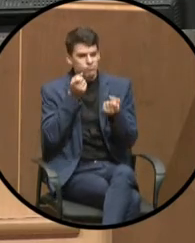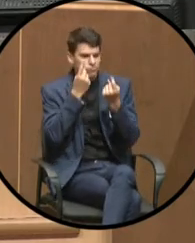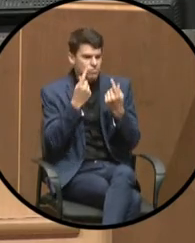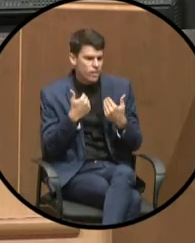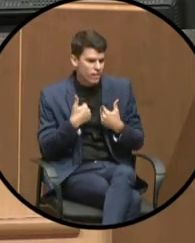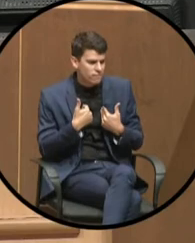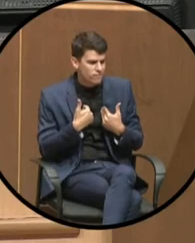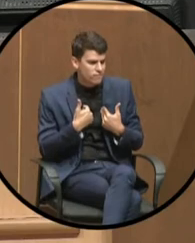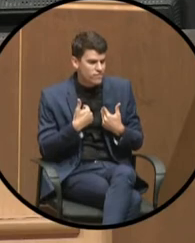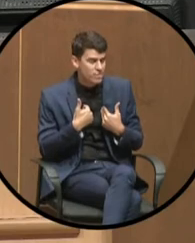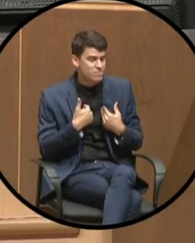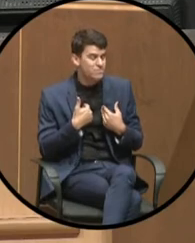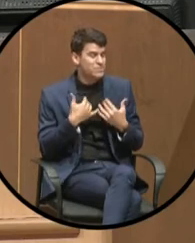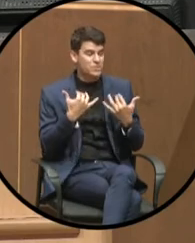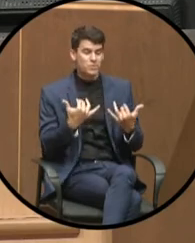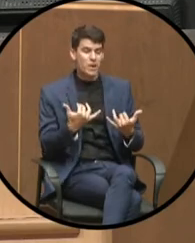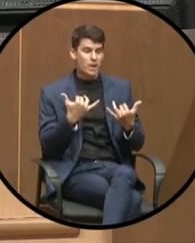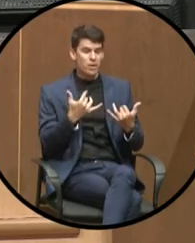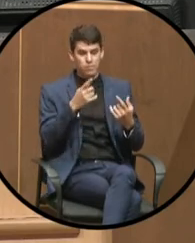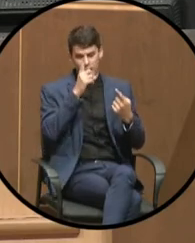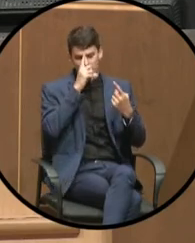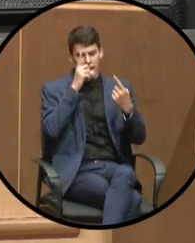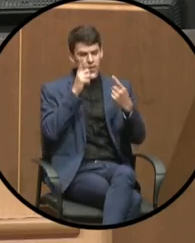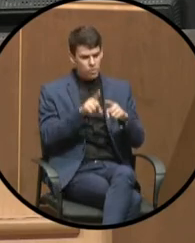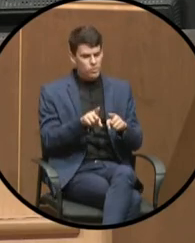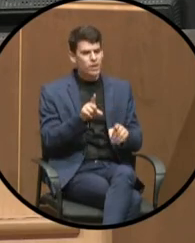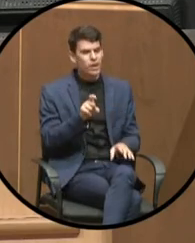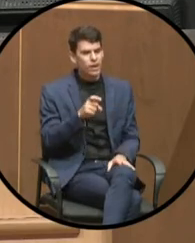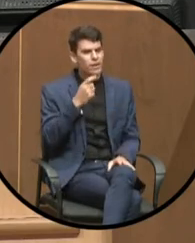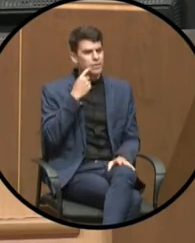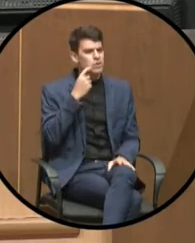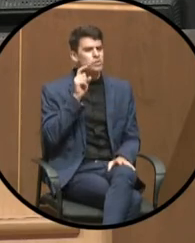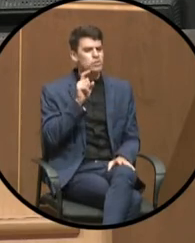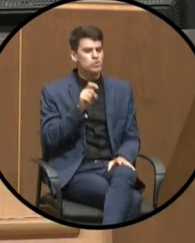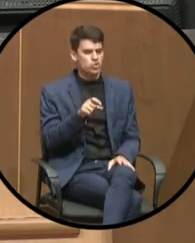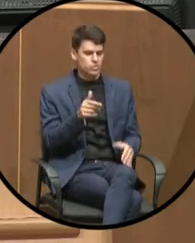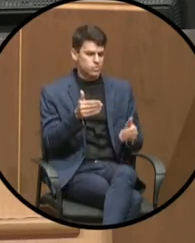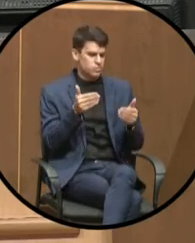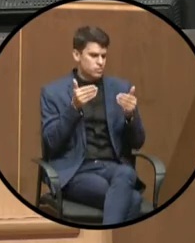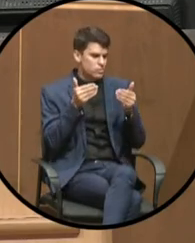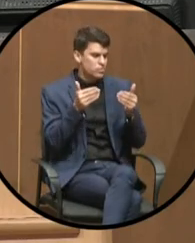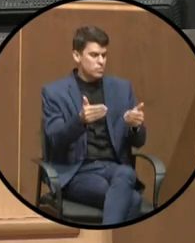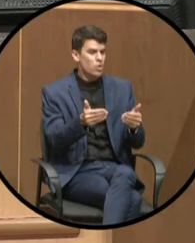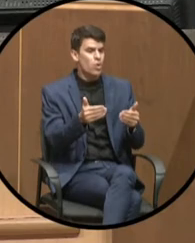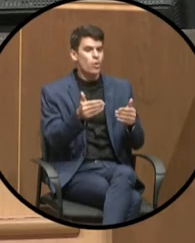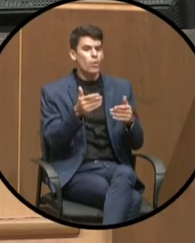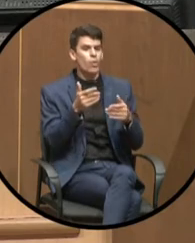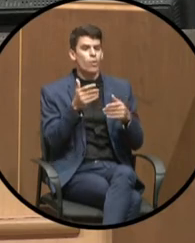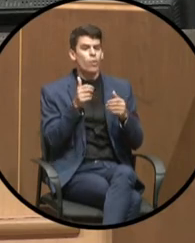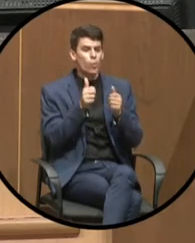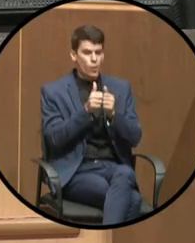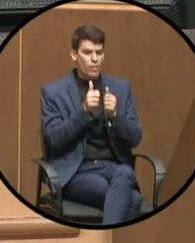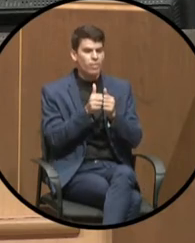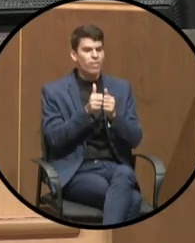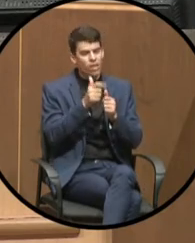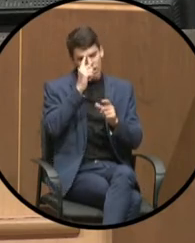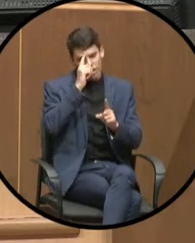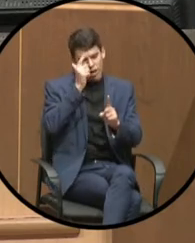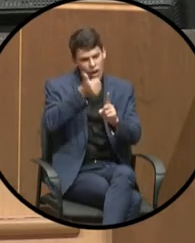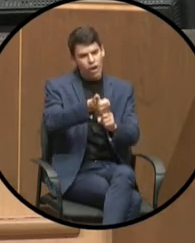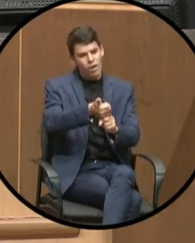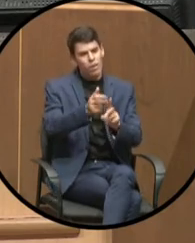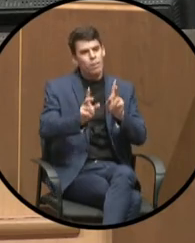At this point where we are, I agree that I think we should be moving forward with a path of optional,